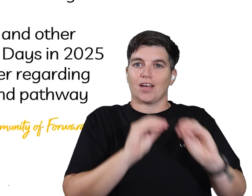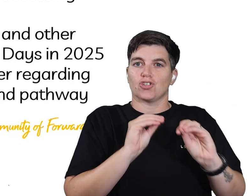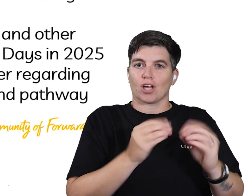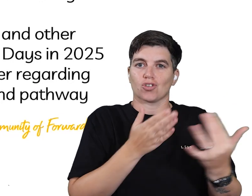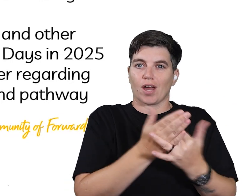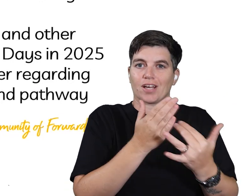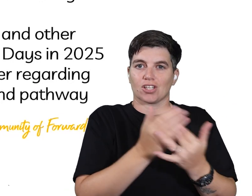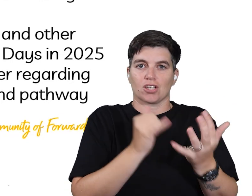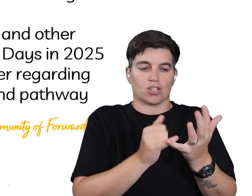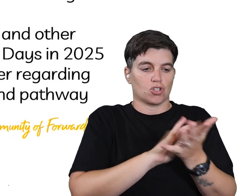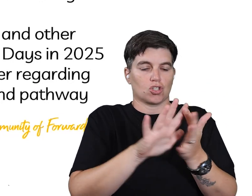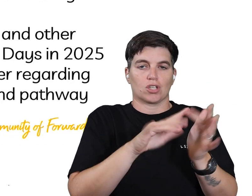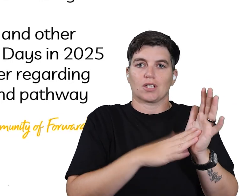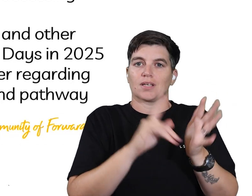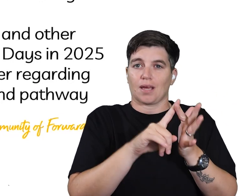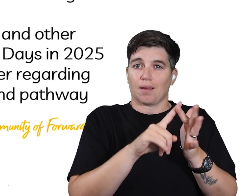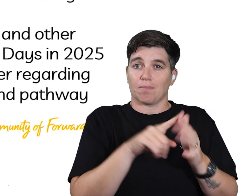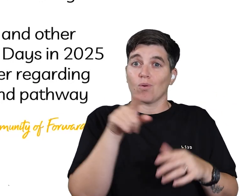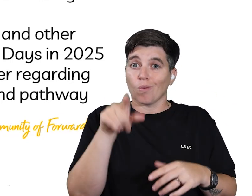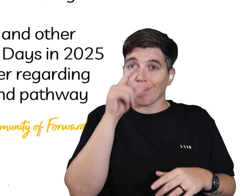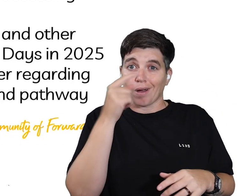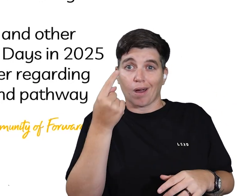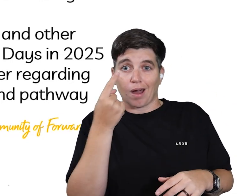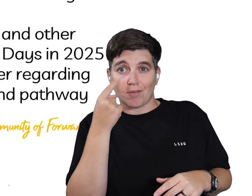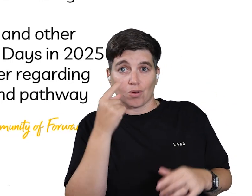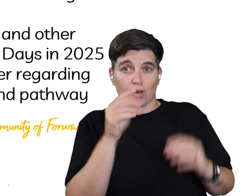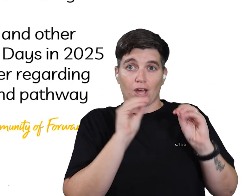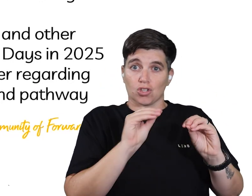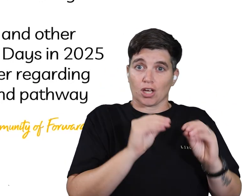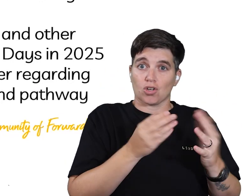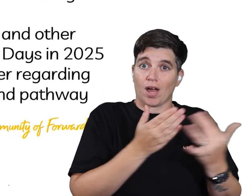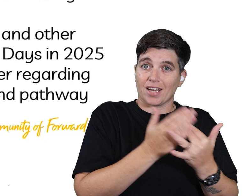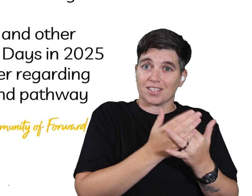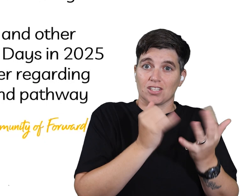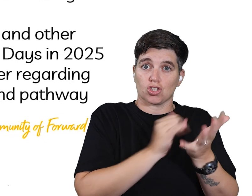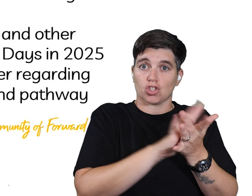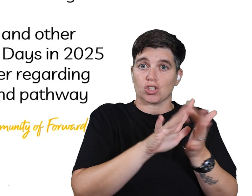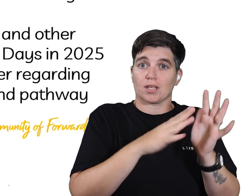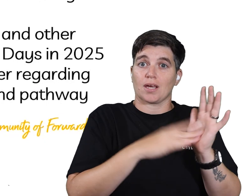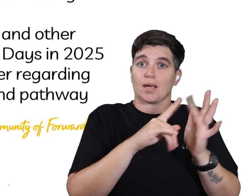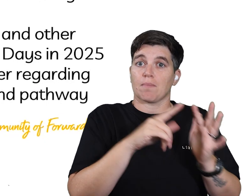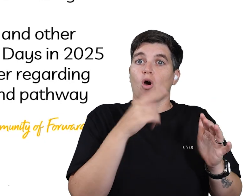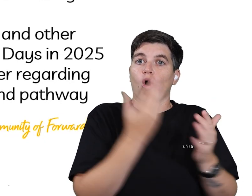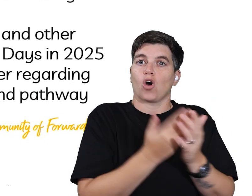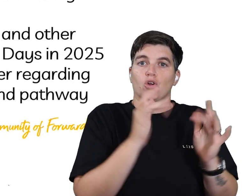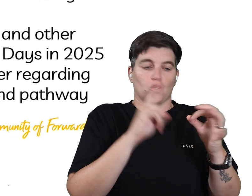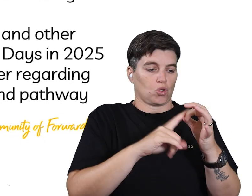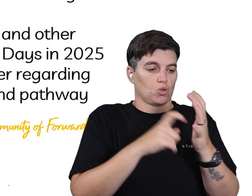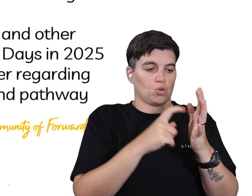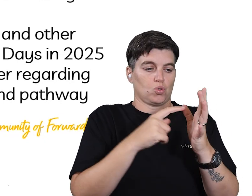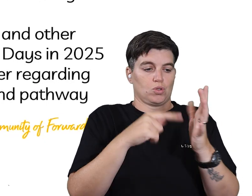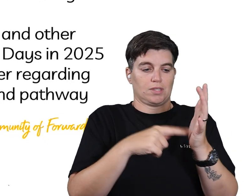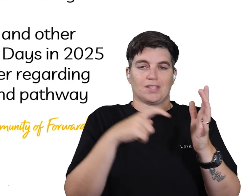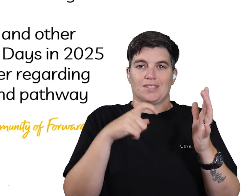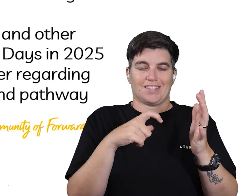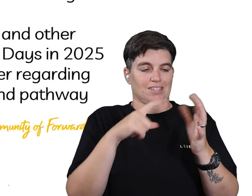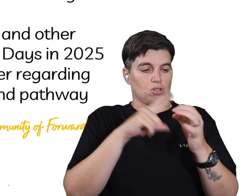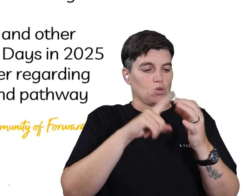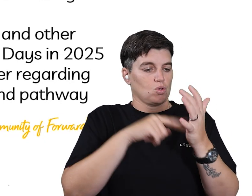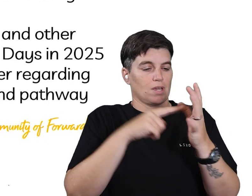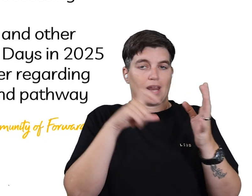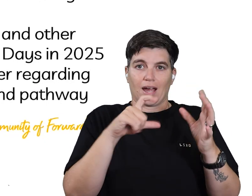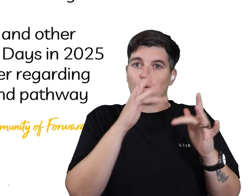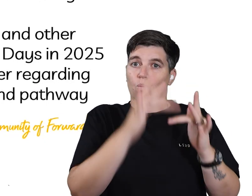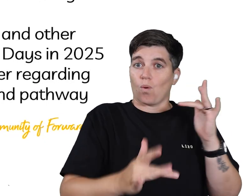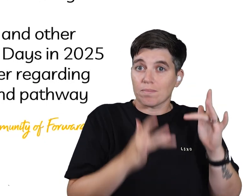Educational Access Scheme. Students can check out the Educational Access Scheme categories on the QTAC website or come and speak with one of